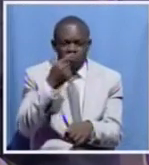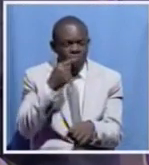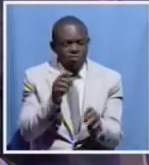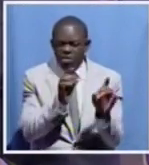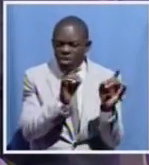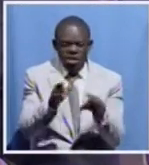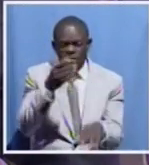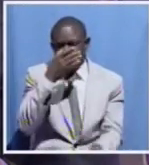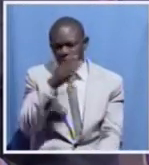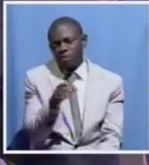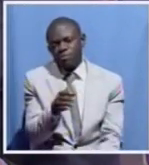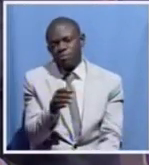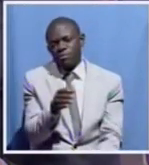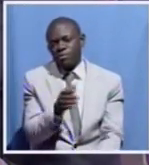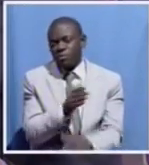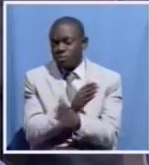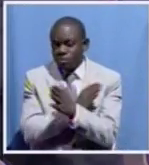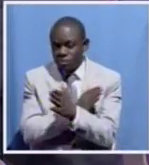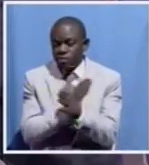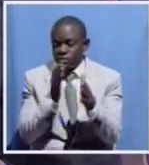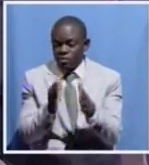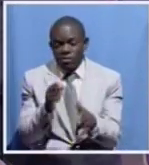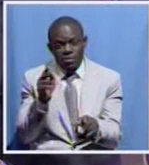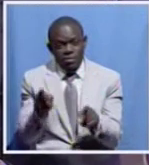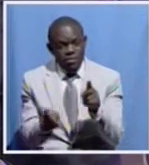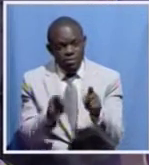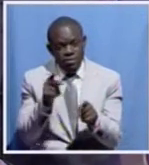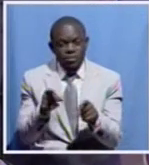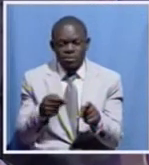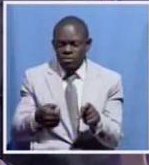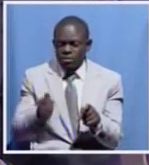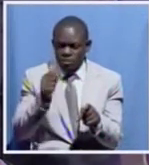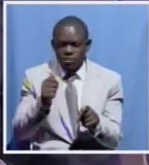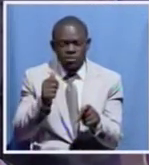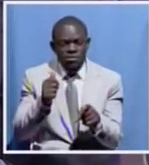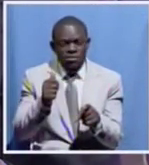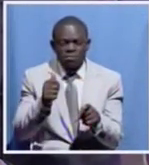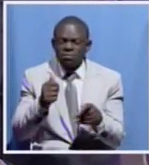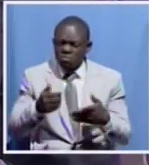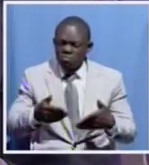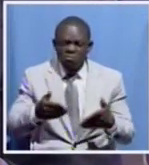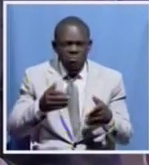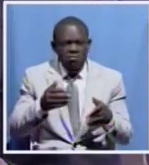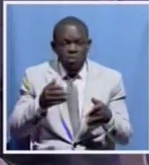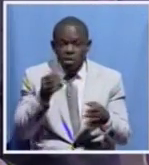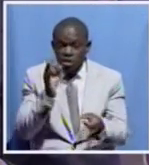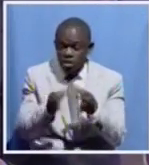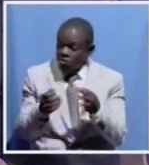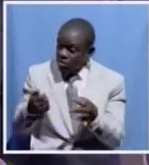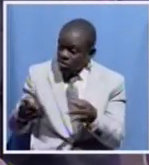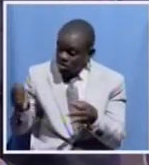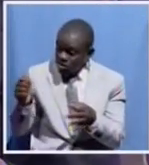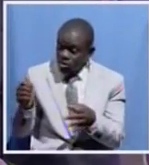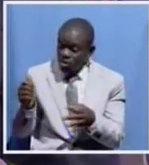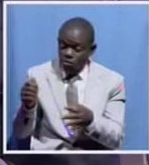people are very great people. You know, you only realize this when you are abroad, when you are somewhere else. When you hear